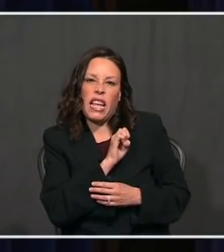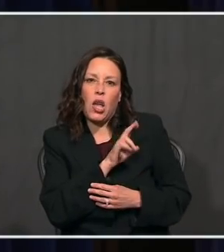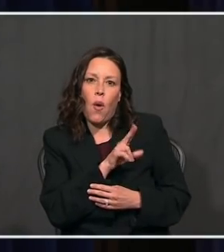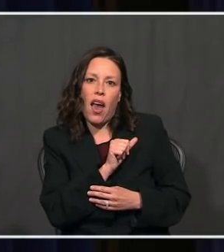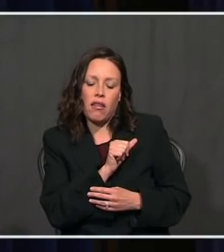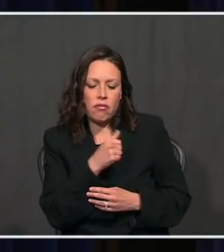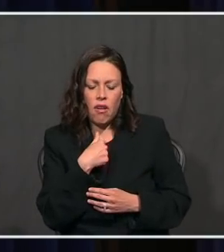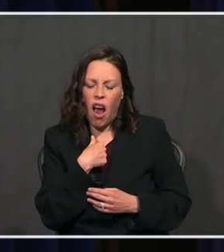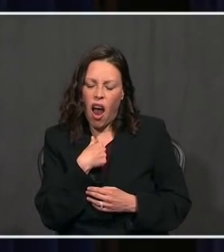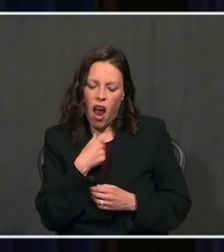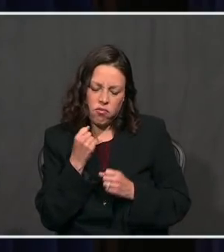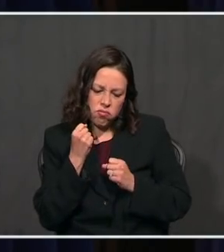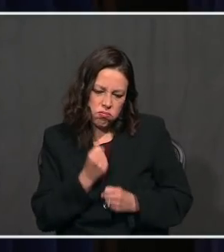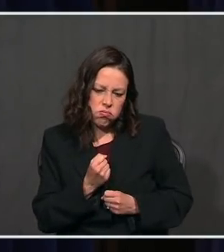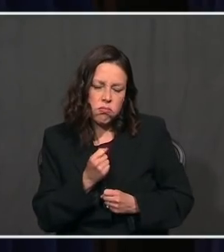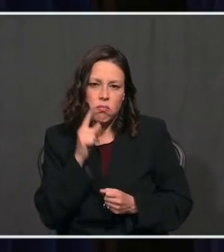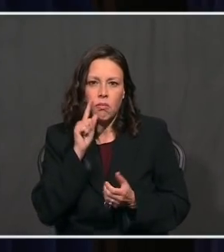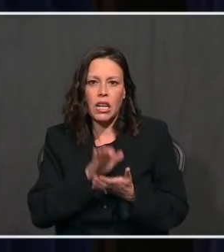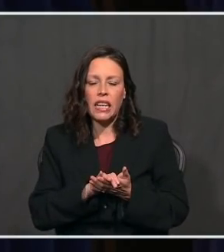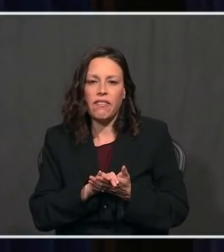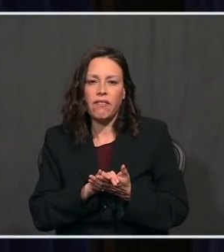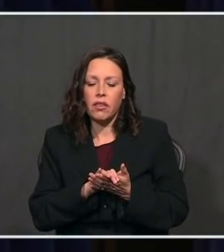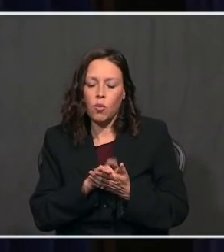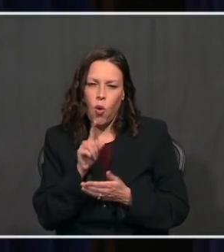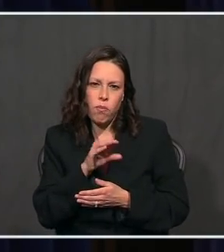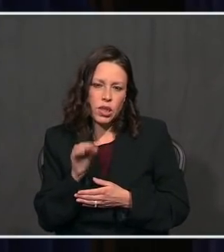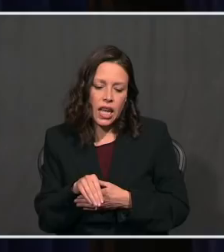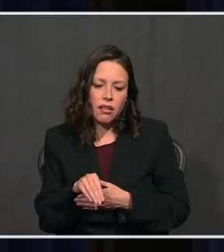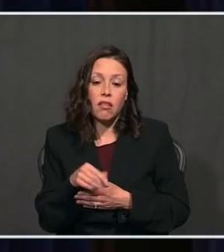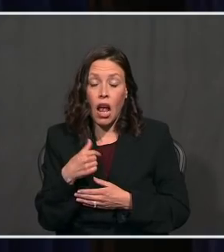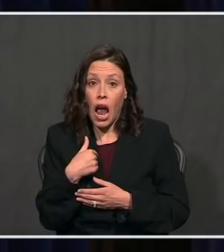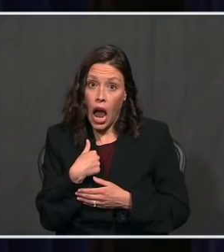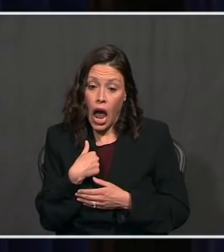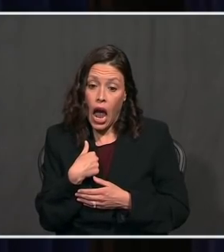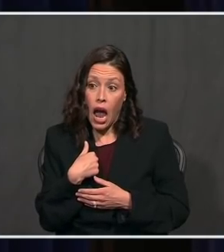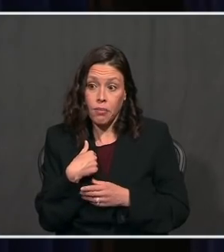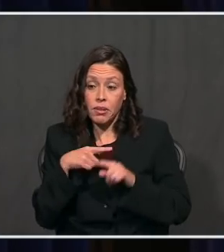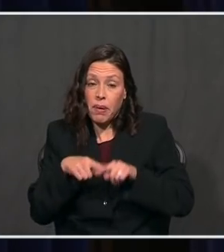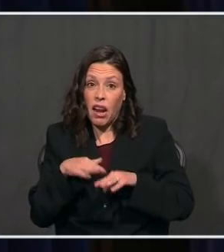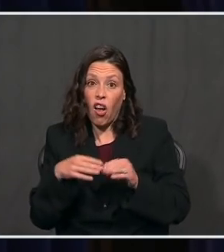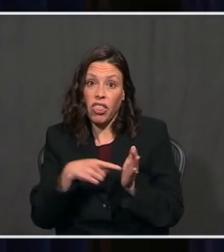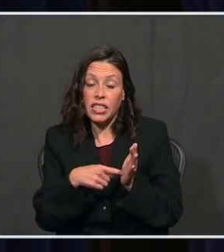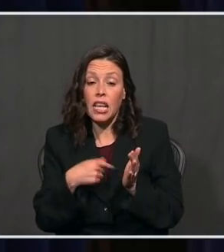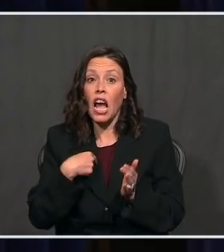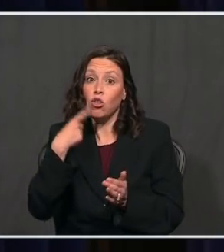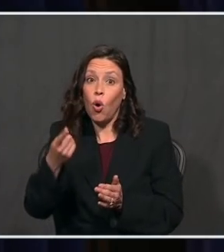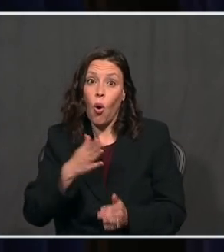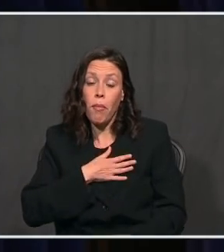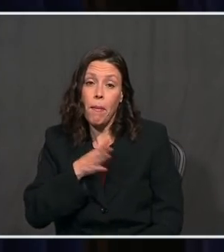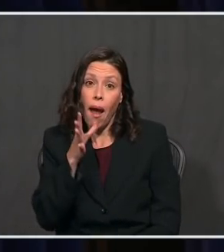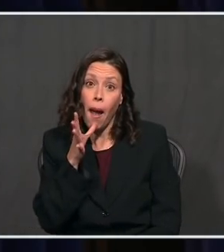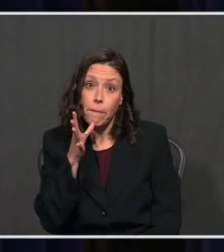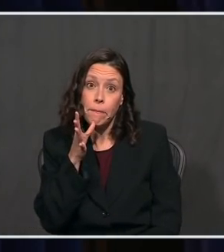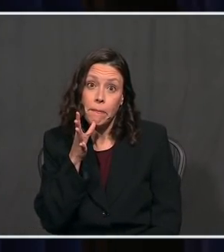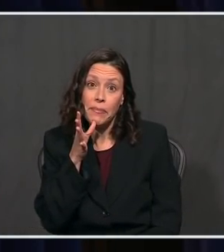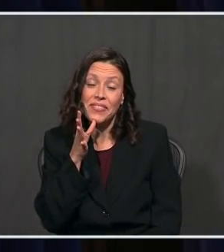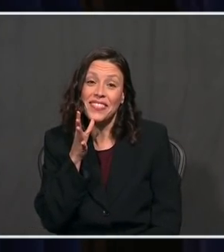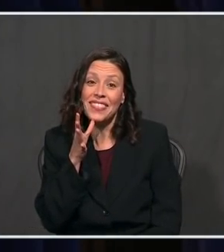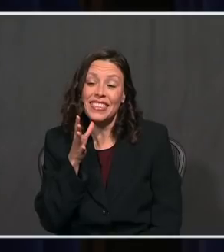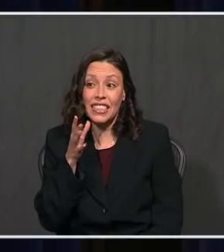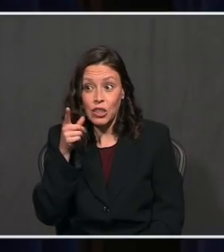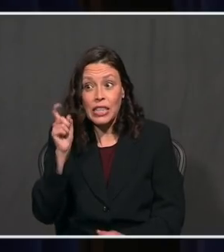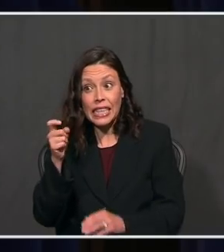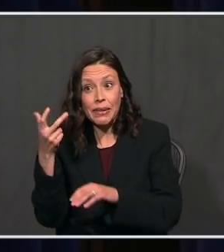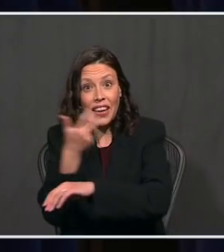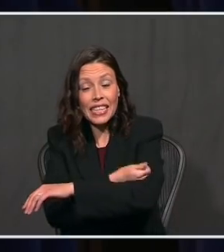heart. And I am counting on it, because I, for one, have told my mother, right, get the